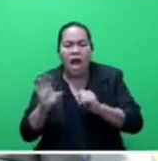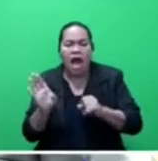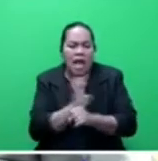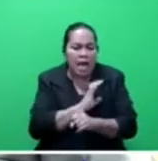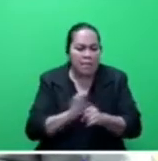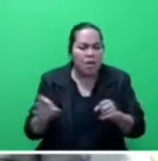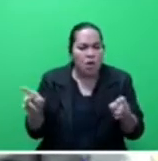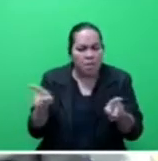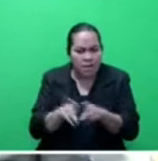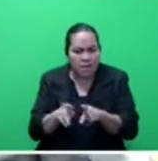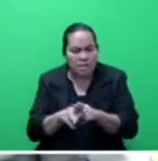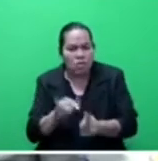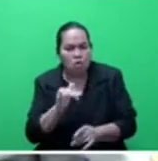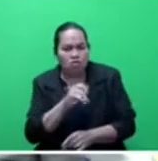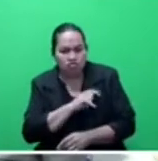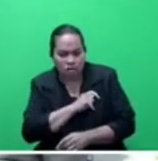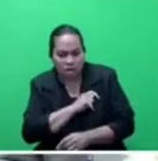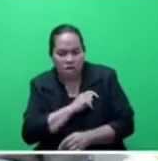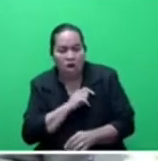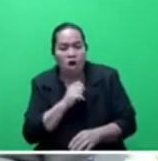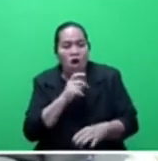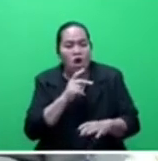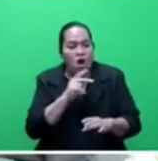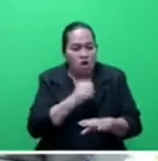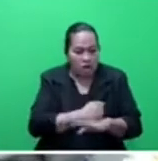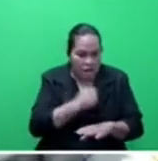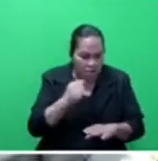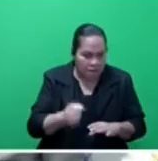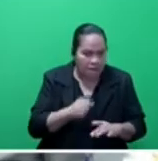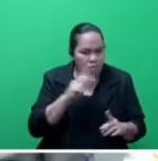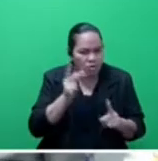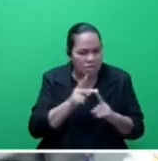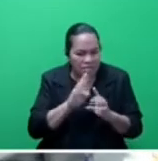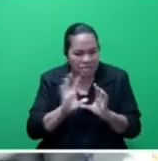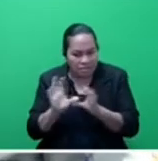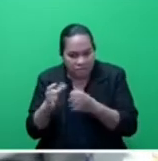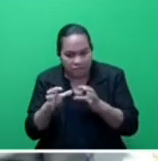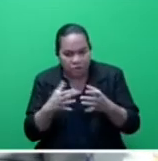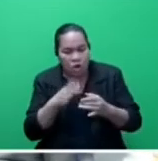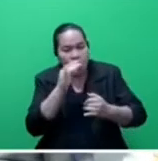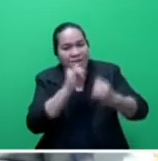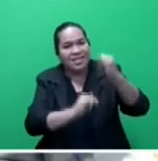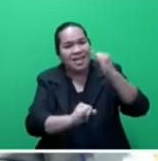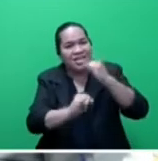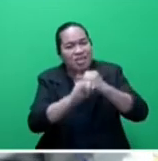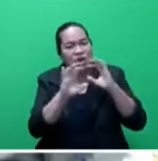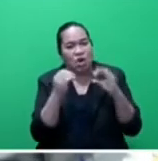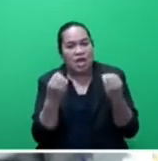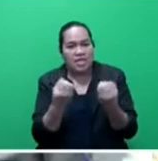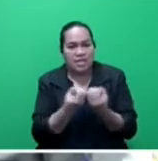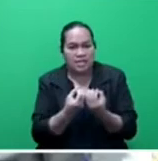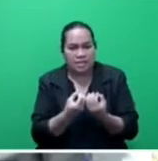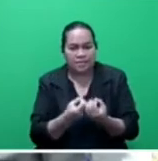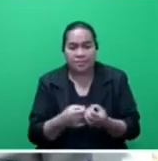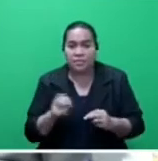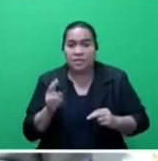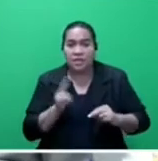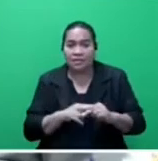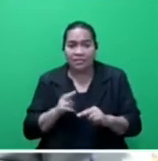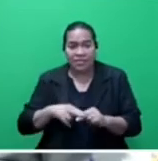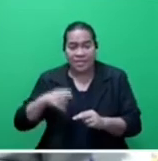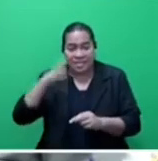partnership, trust, government, political subdivision, or a government or international organization. Fiji citizen, Honorable